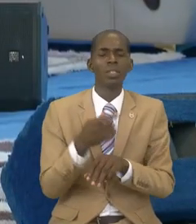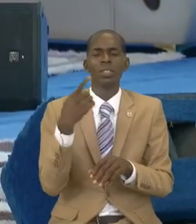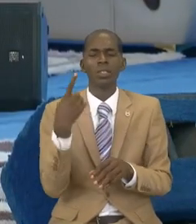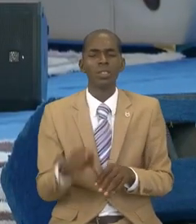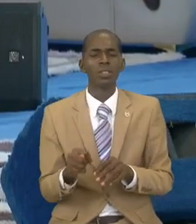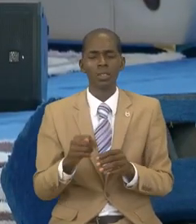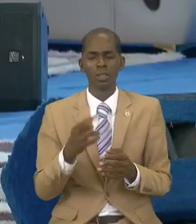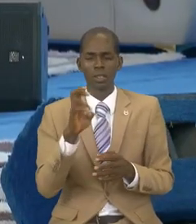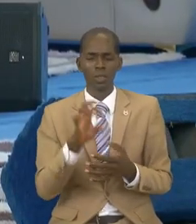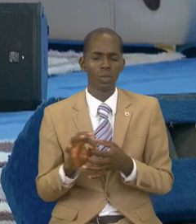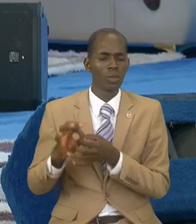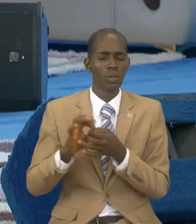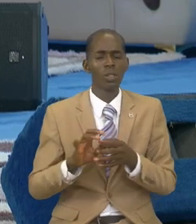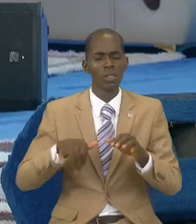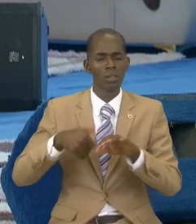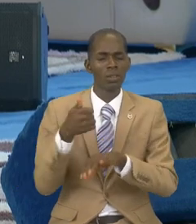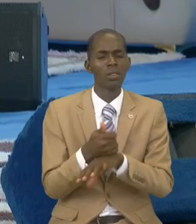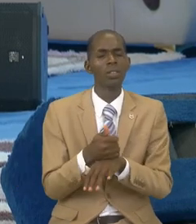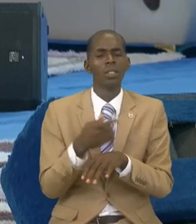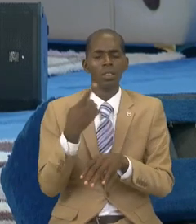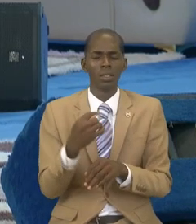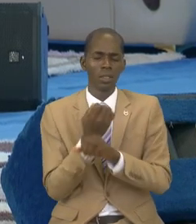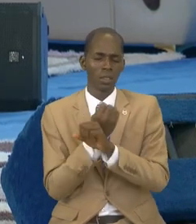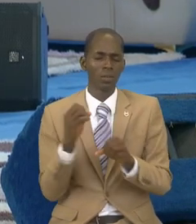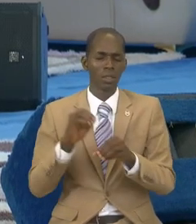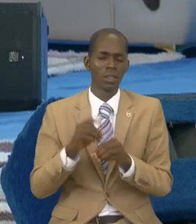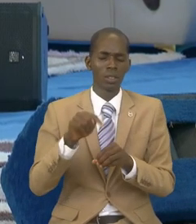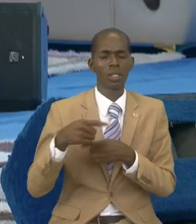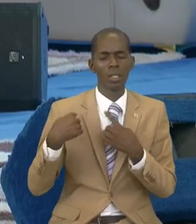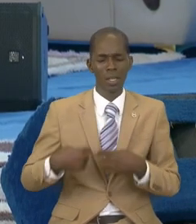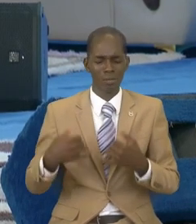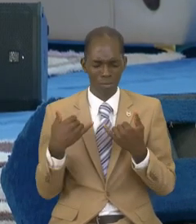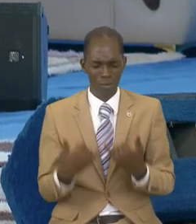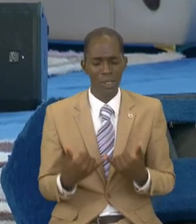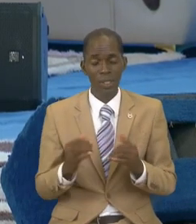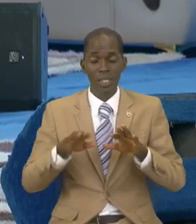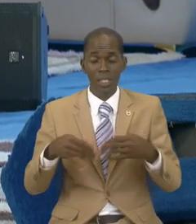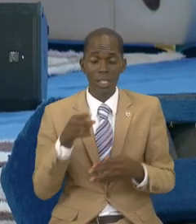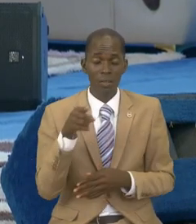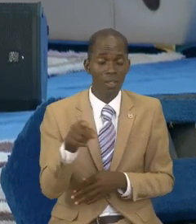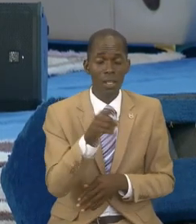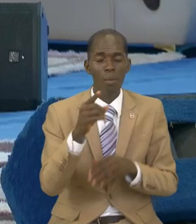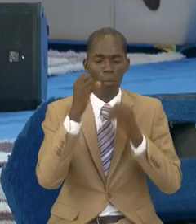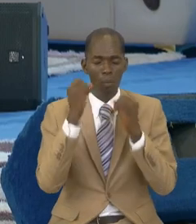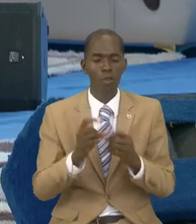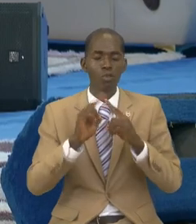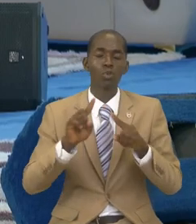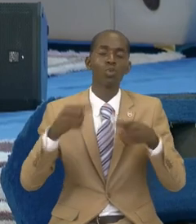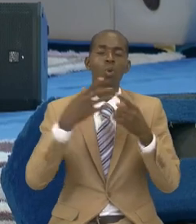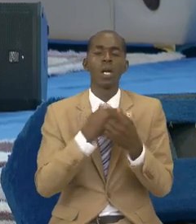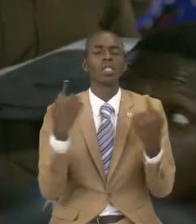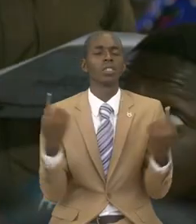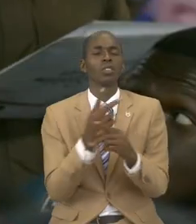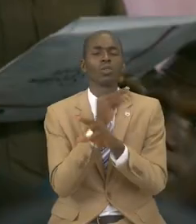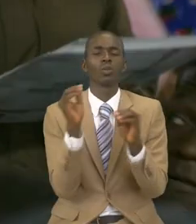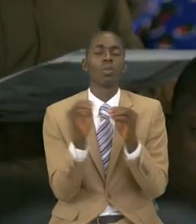reconciliation, confirm the salvation in their hearts right now. Give them the power to go and sin no more.